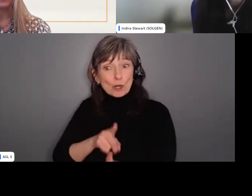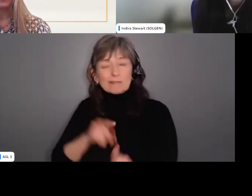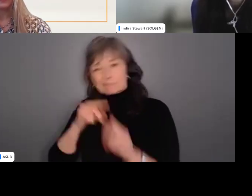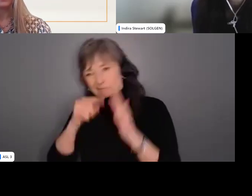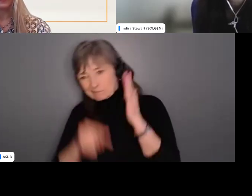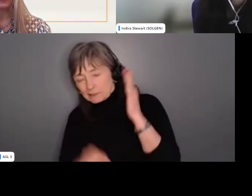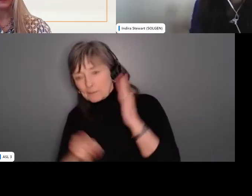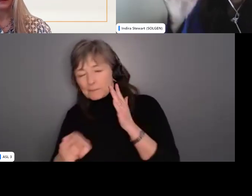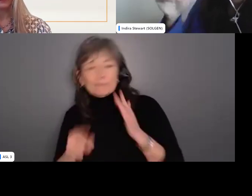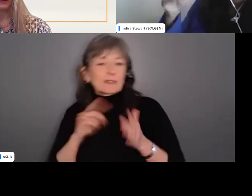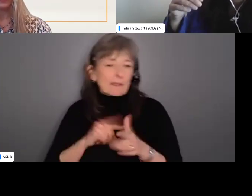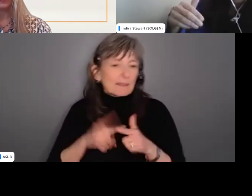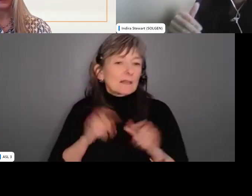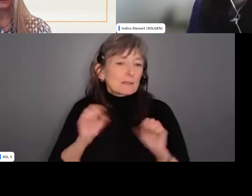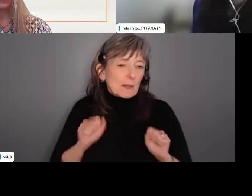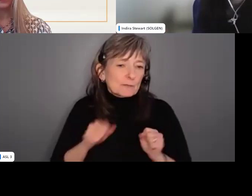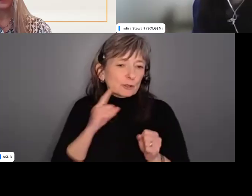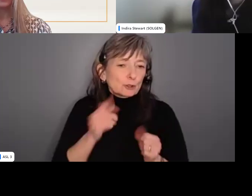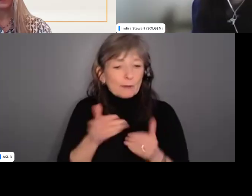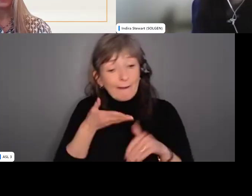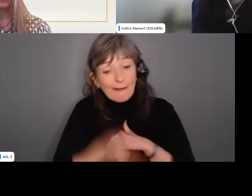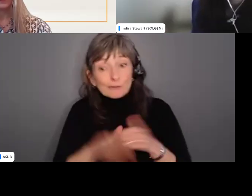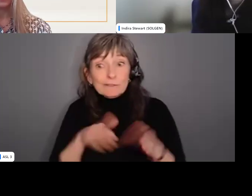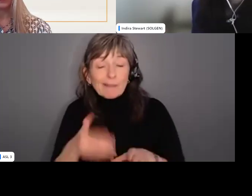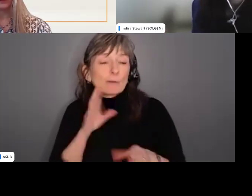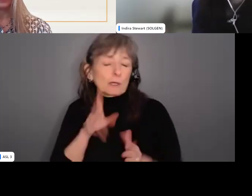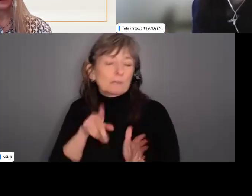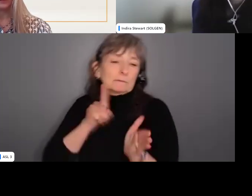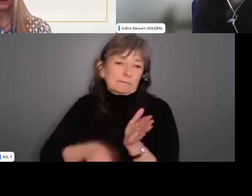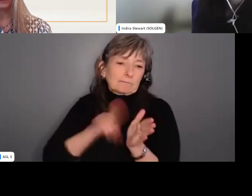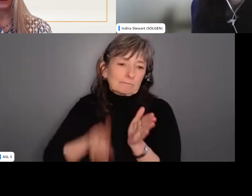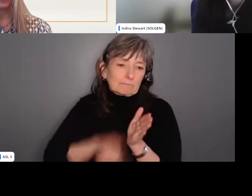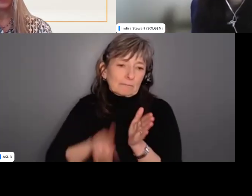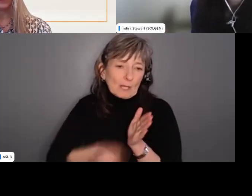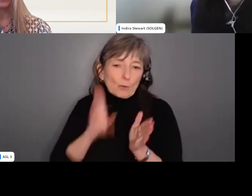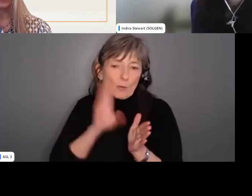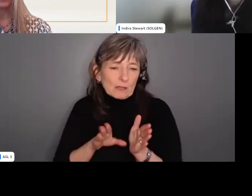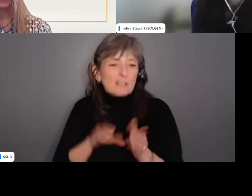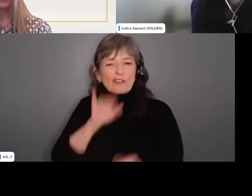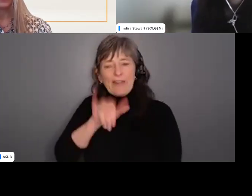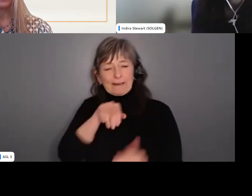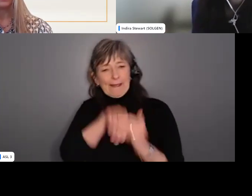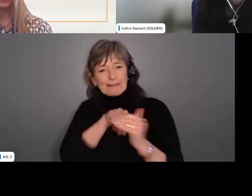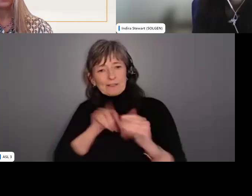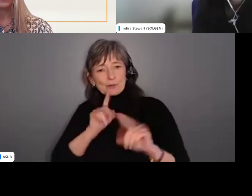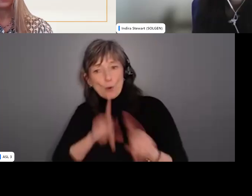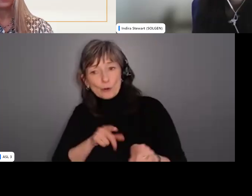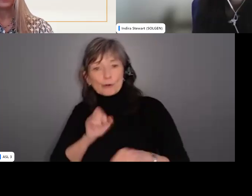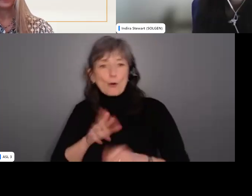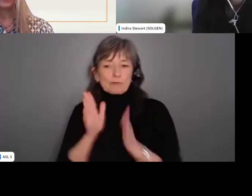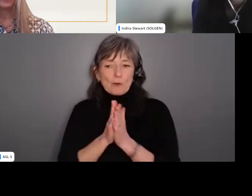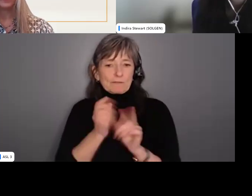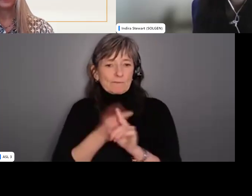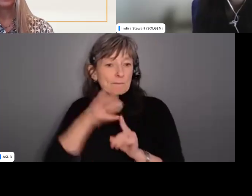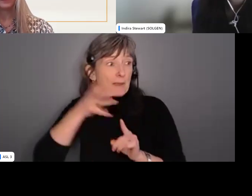laid out then. It's certain circumstances relating to an access order where there is one and then it's varied and